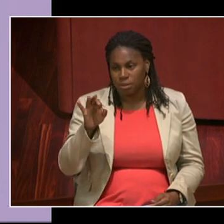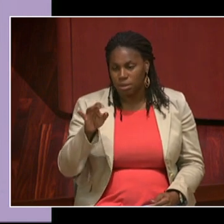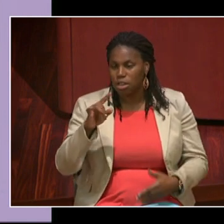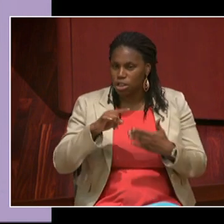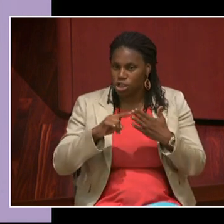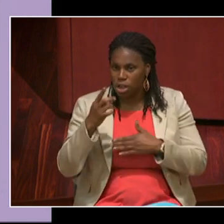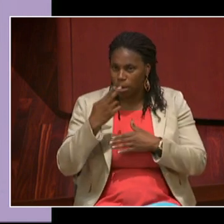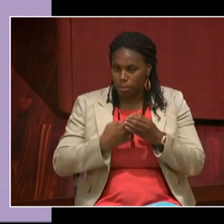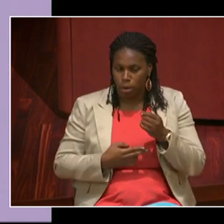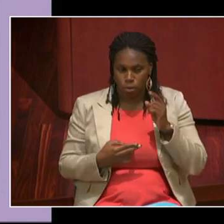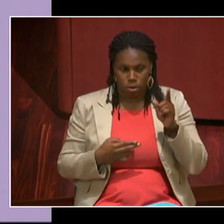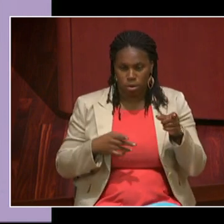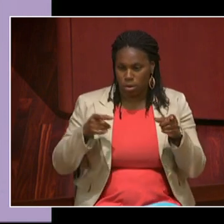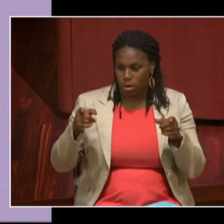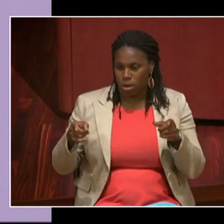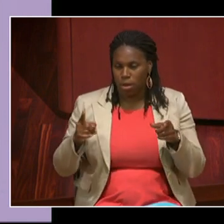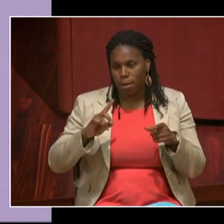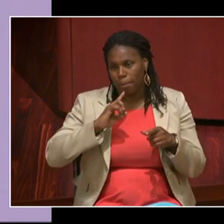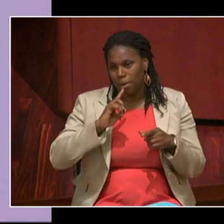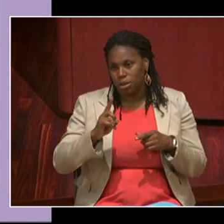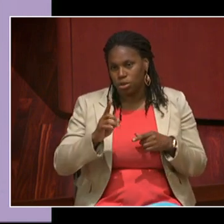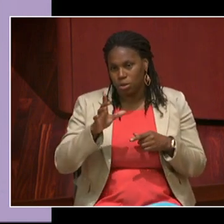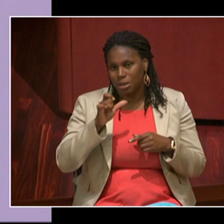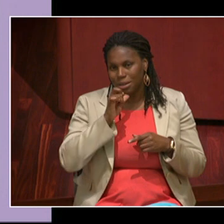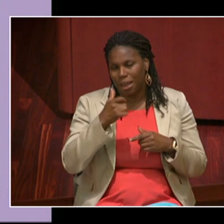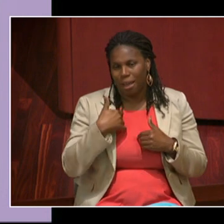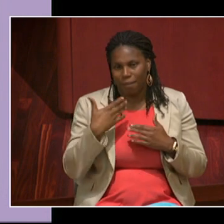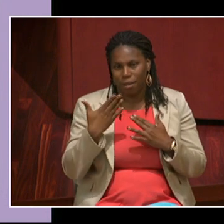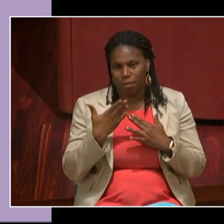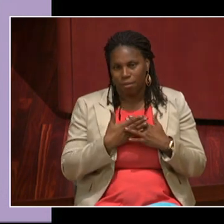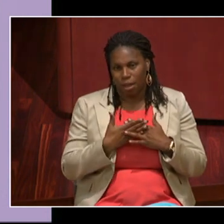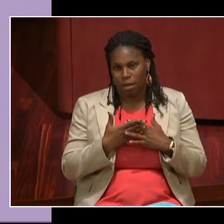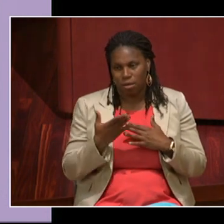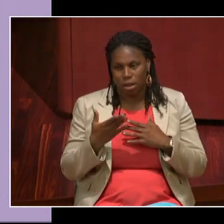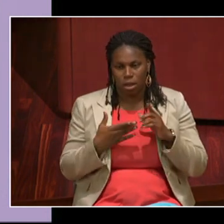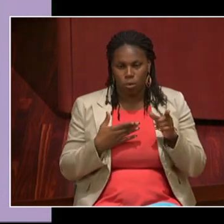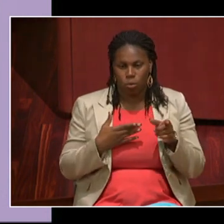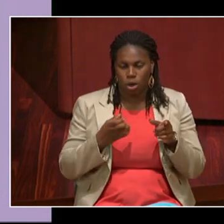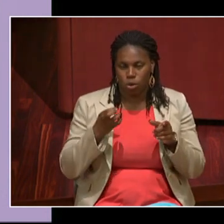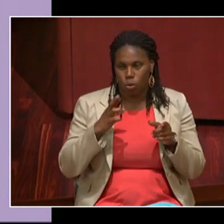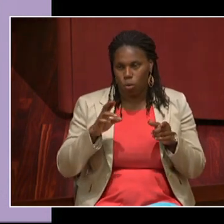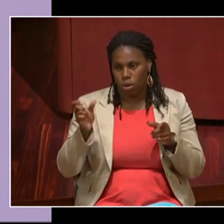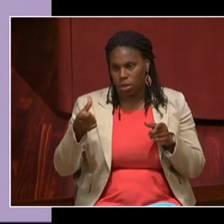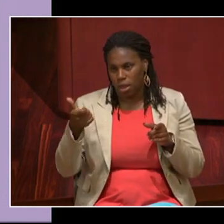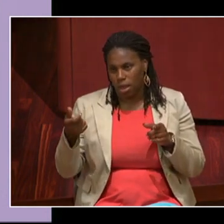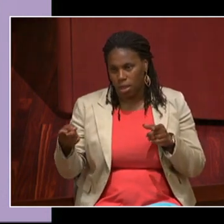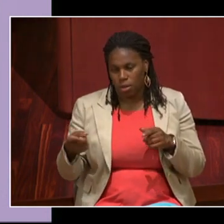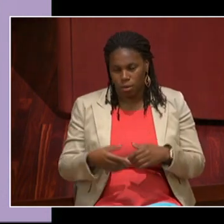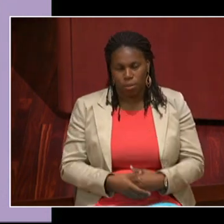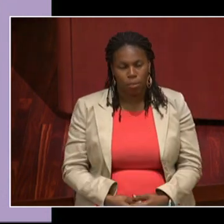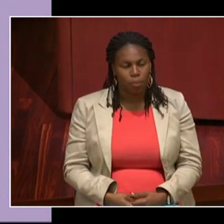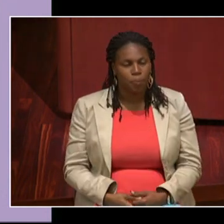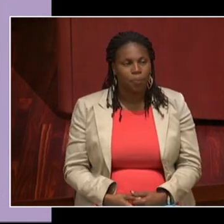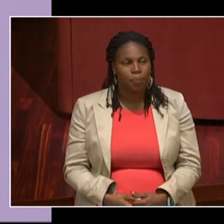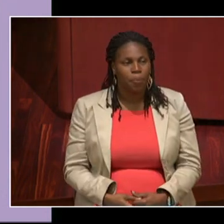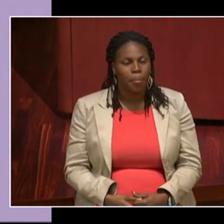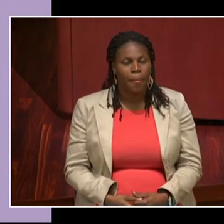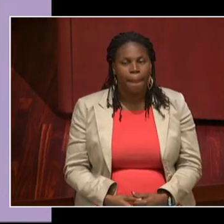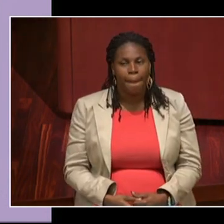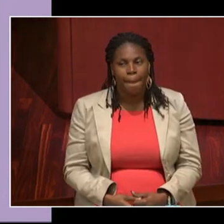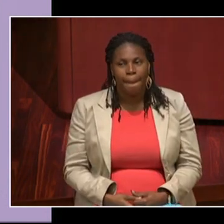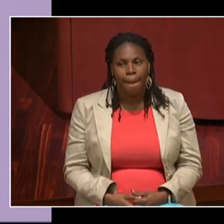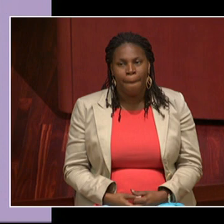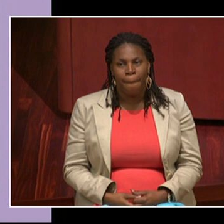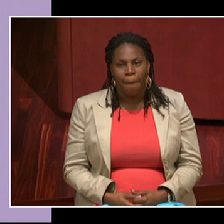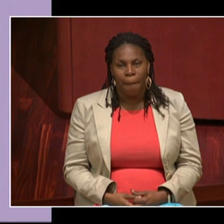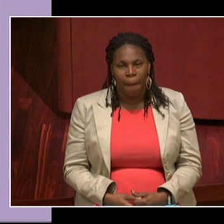these to make sure that your individual doesn't have a file in one or the other of the offices. So I went ahead and I clicked